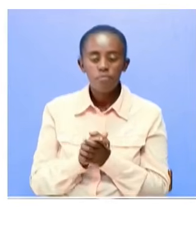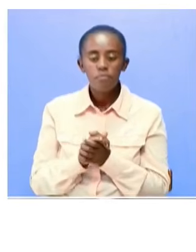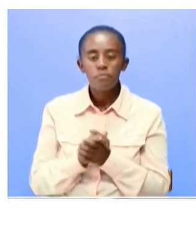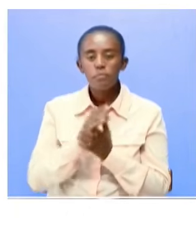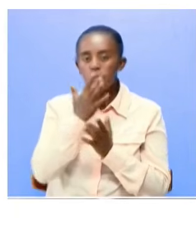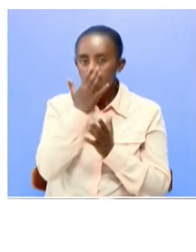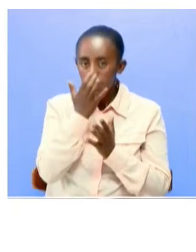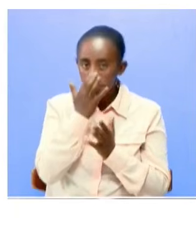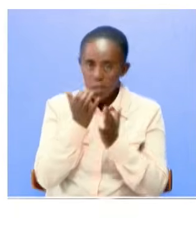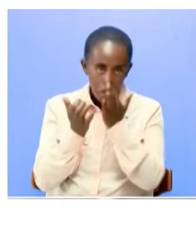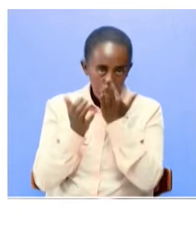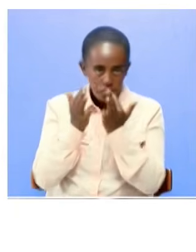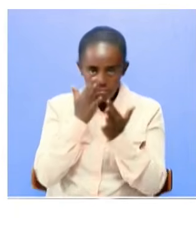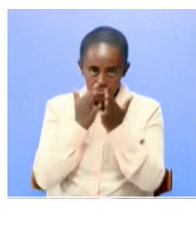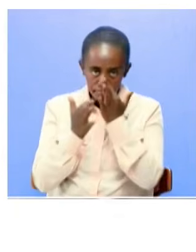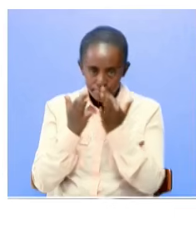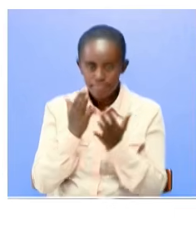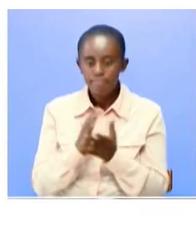experiences.